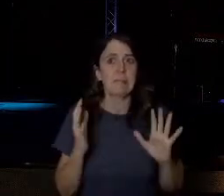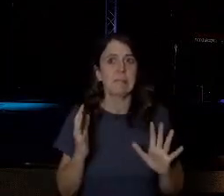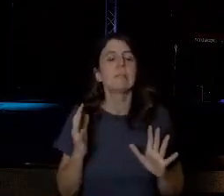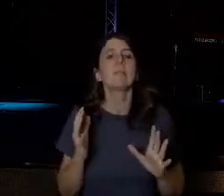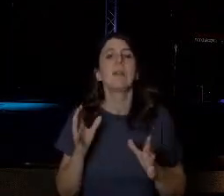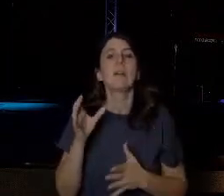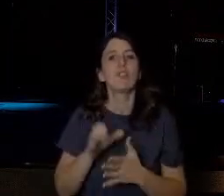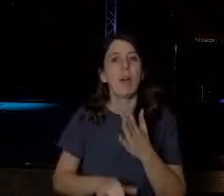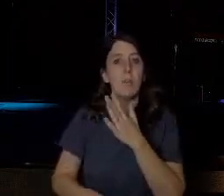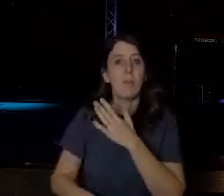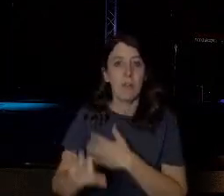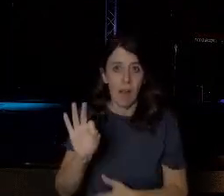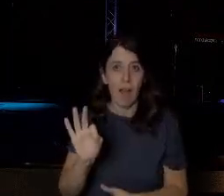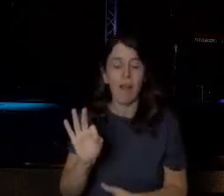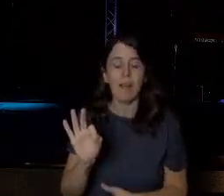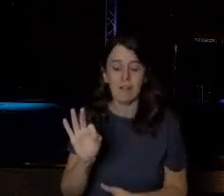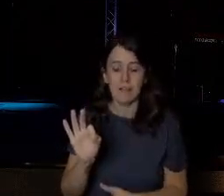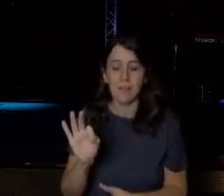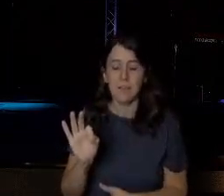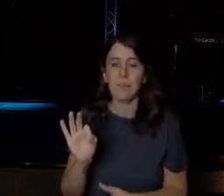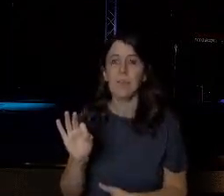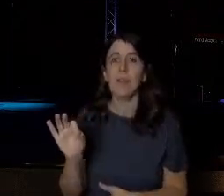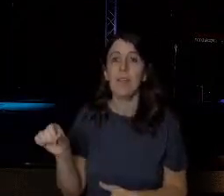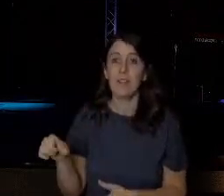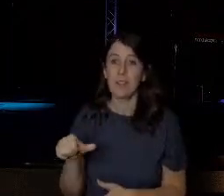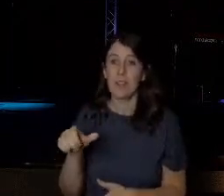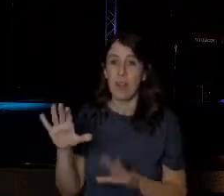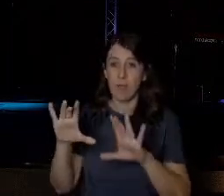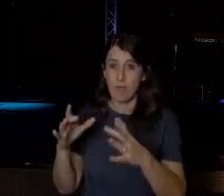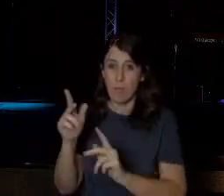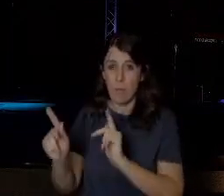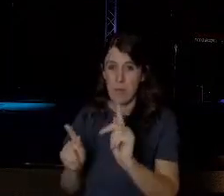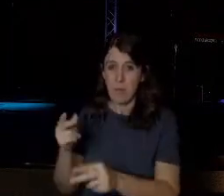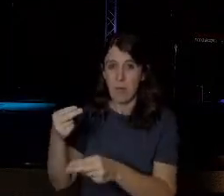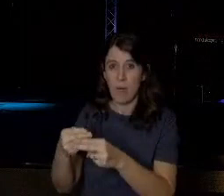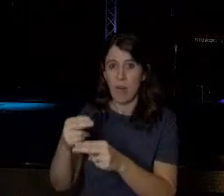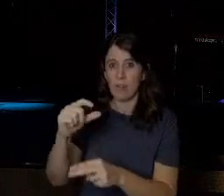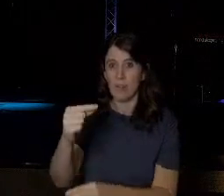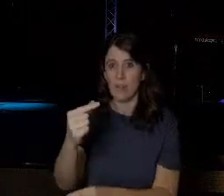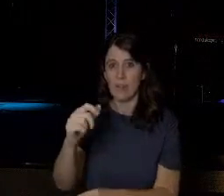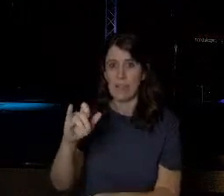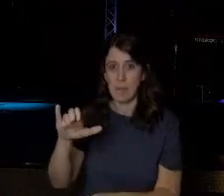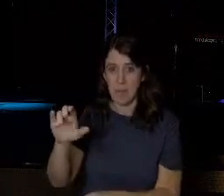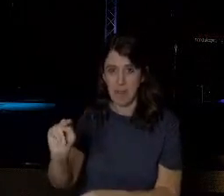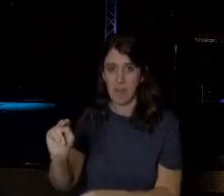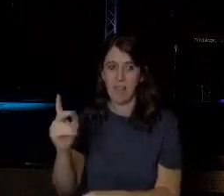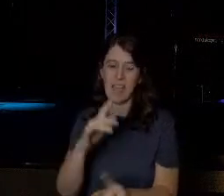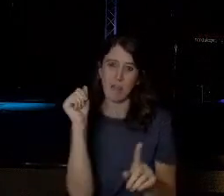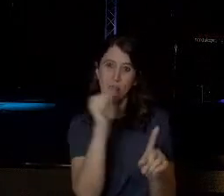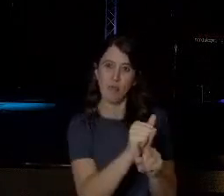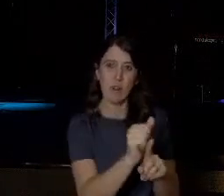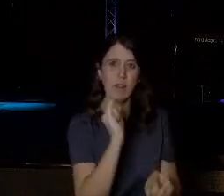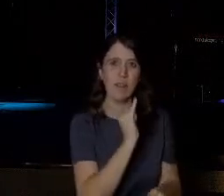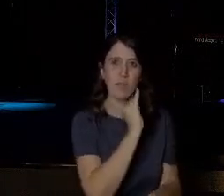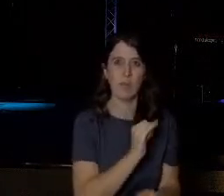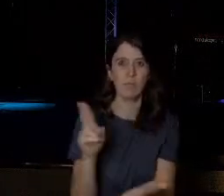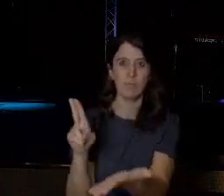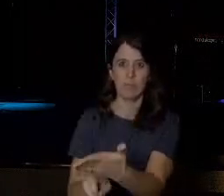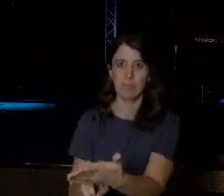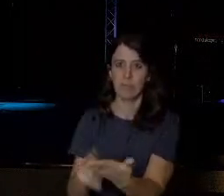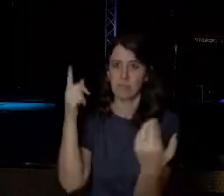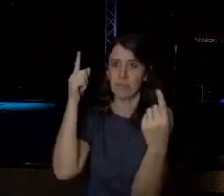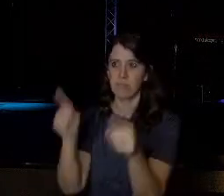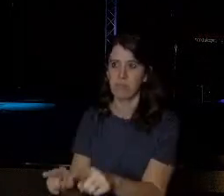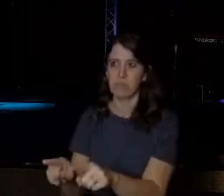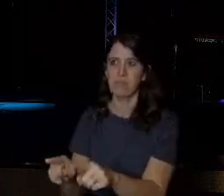And in chapter 9, the Gibeonites actually trick the Israelites into a treaty. They thought they were from far away, but in